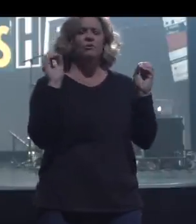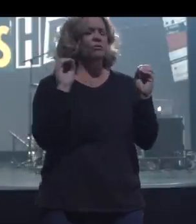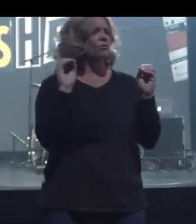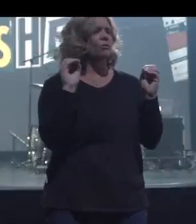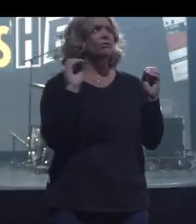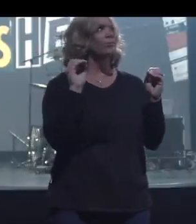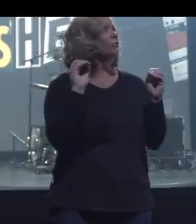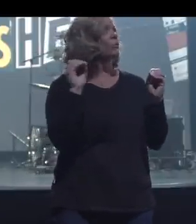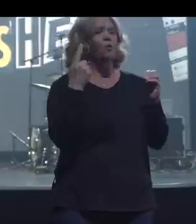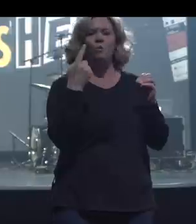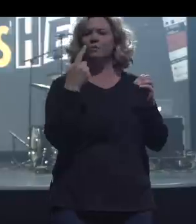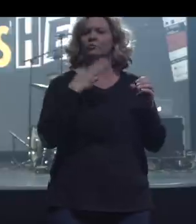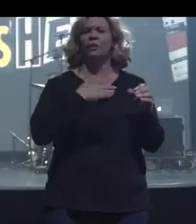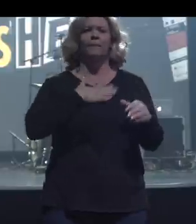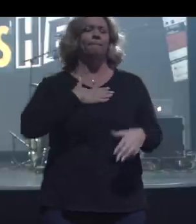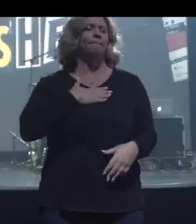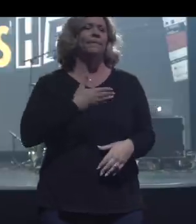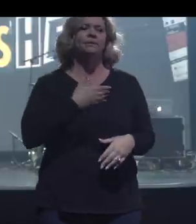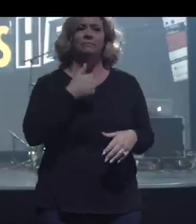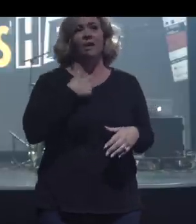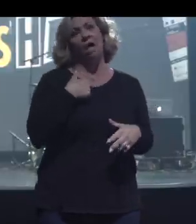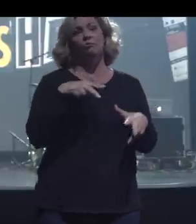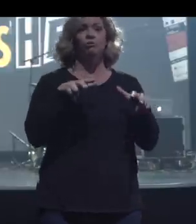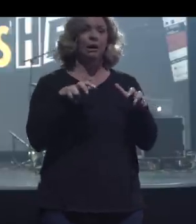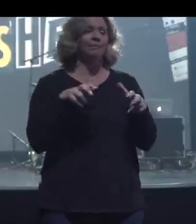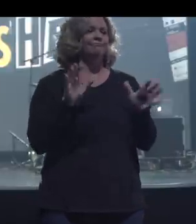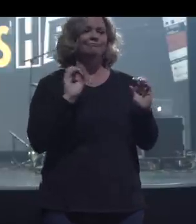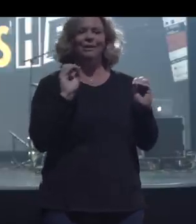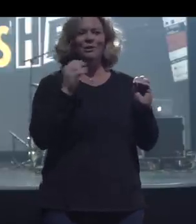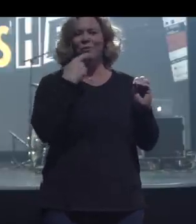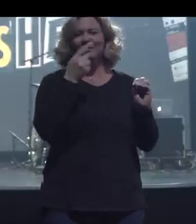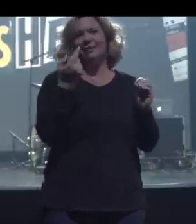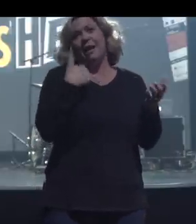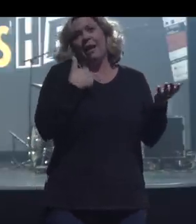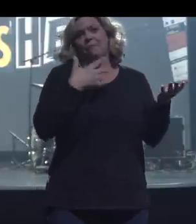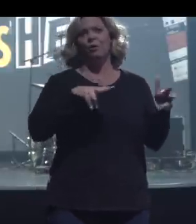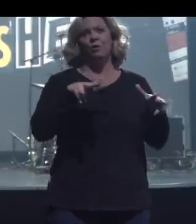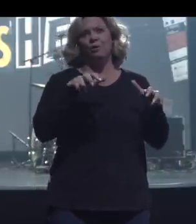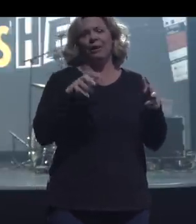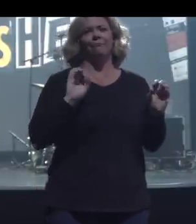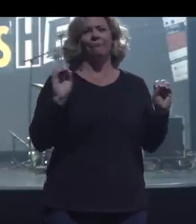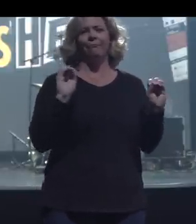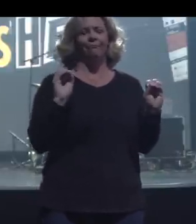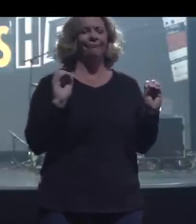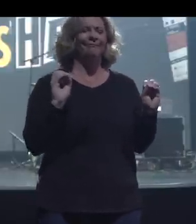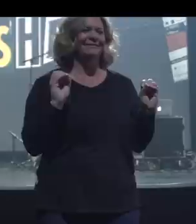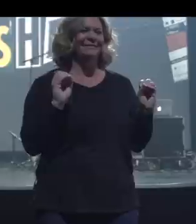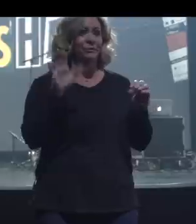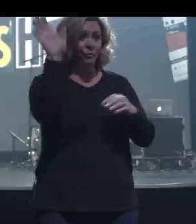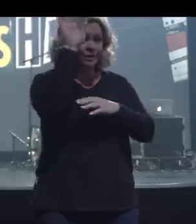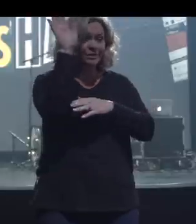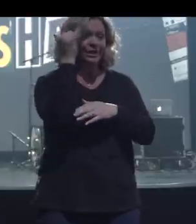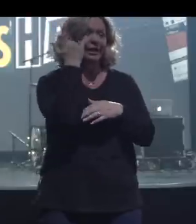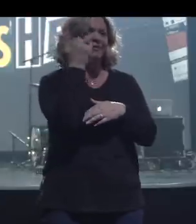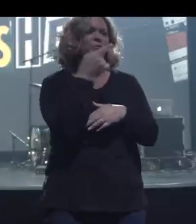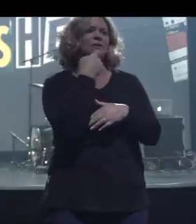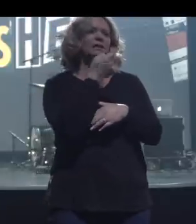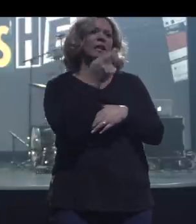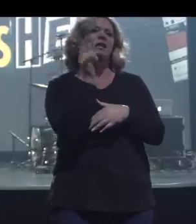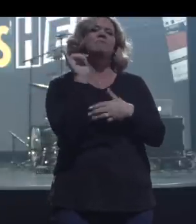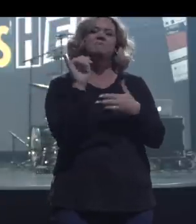No one admits they're greedy. Is that fair? I mean, I'll just give you an example, and you raise your hand if this is you. Raise your hand if you'd say